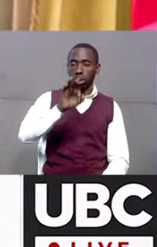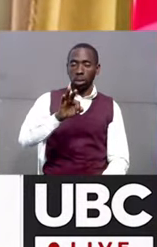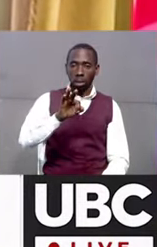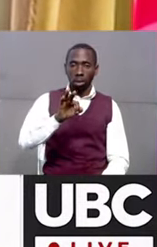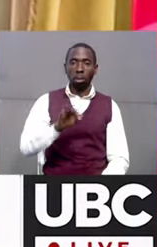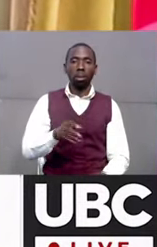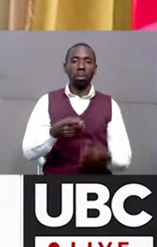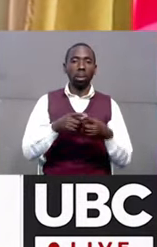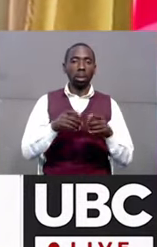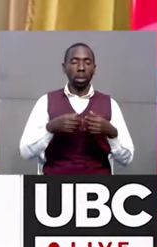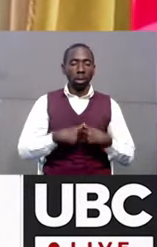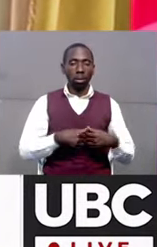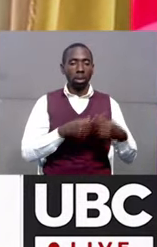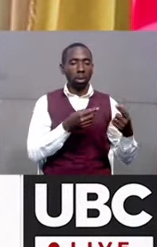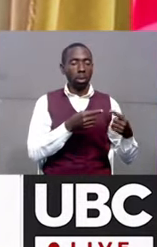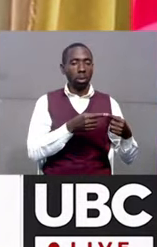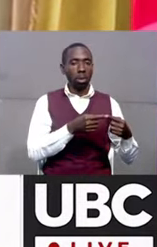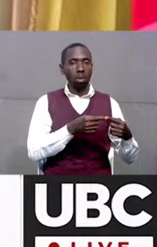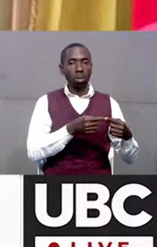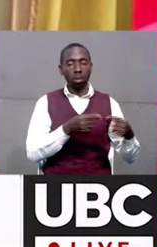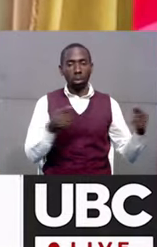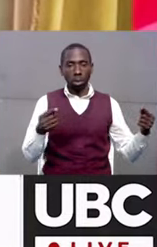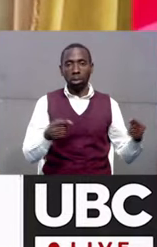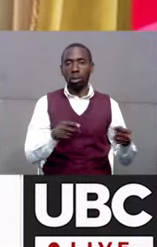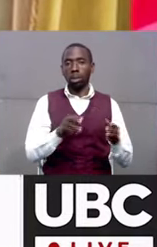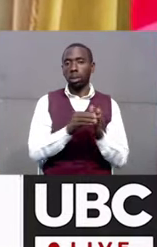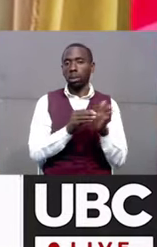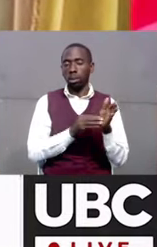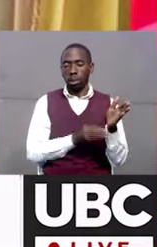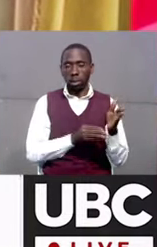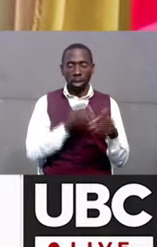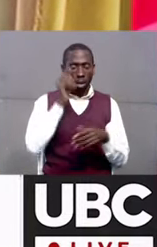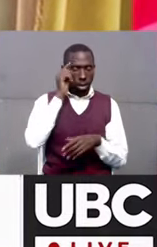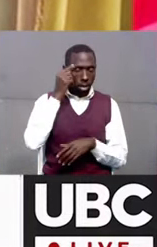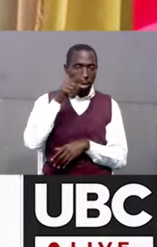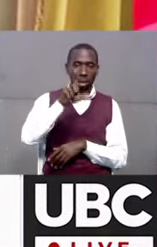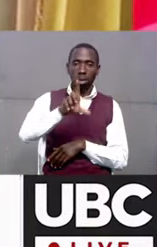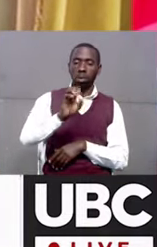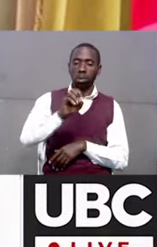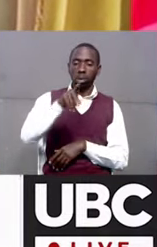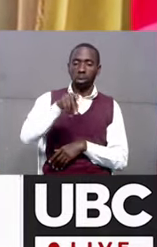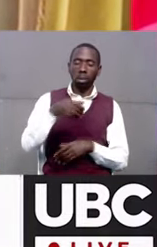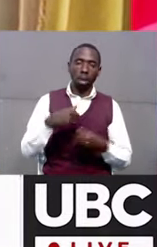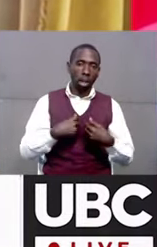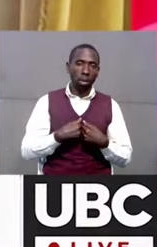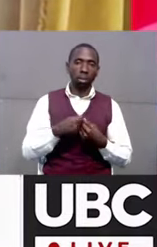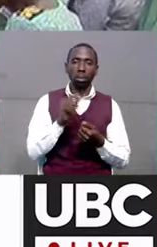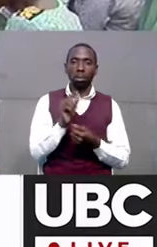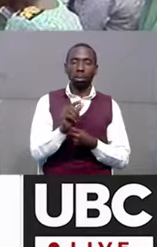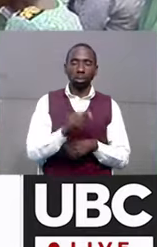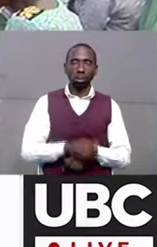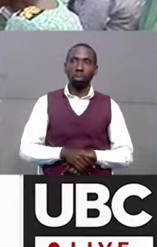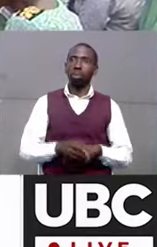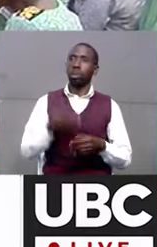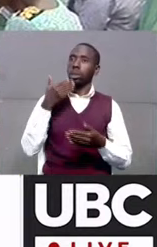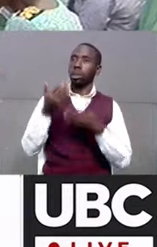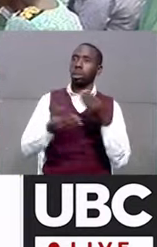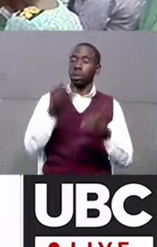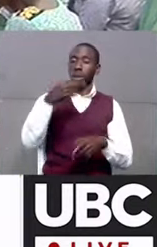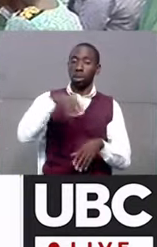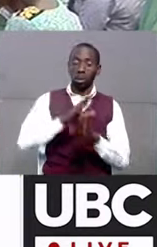And Lope, I think, has something to say. Thank you, Right Honourable